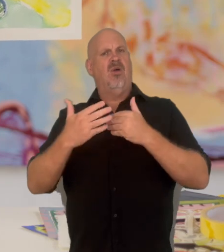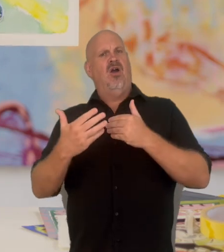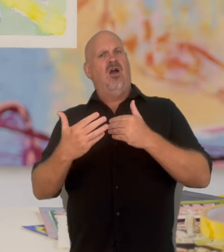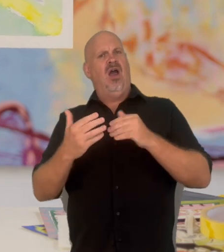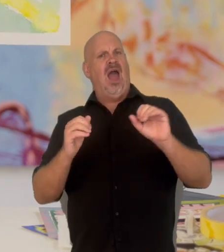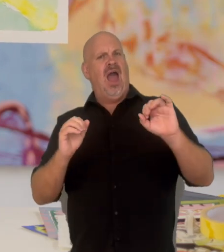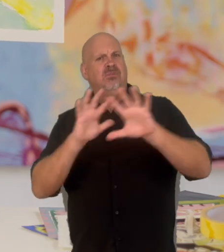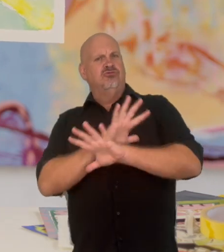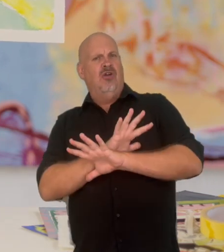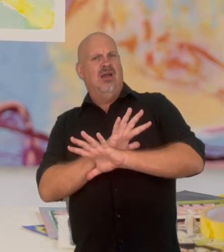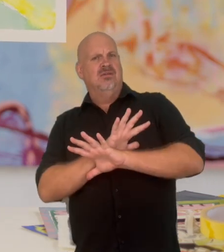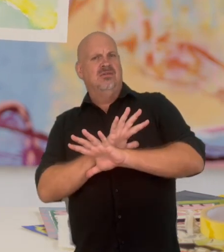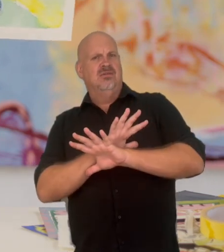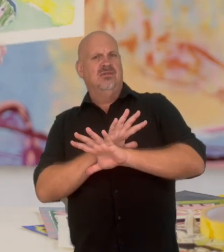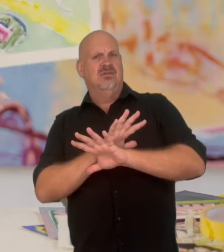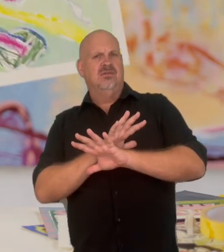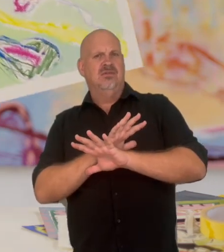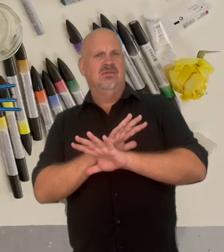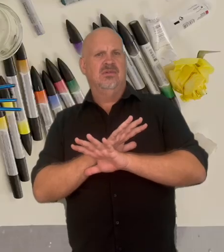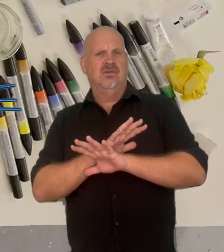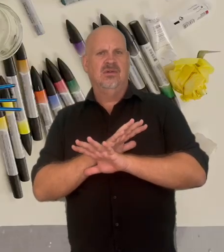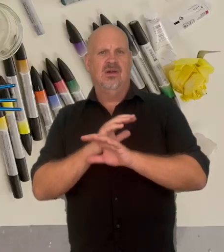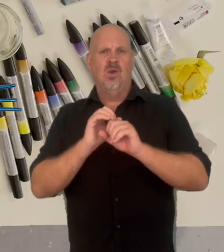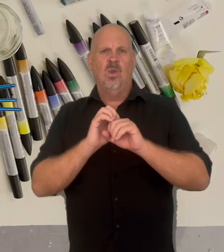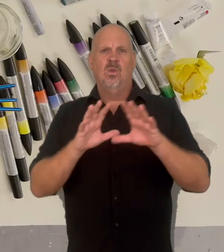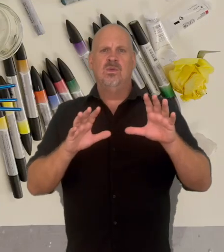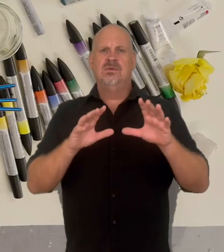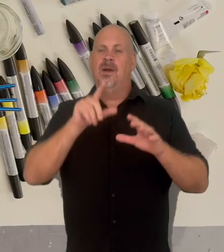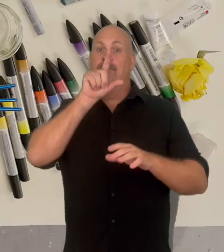more abstract. We're losing the shape of the bird. So,